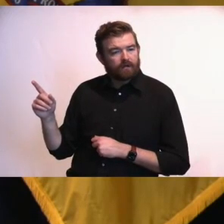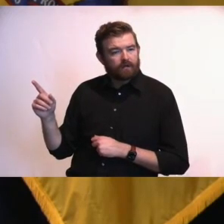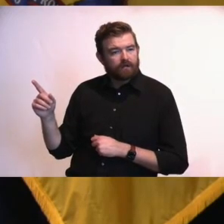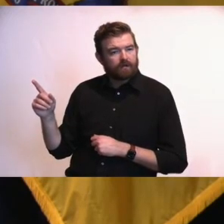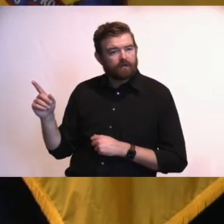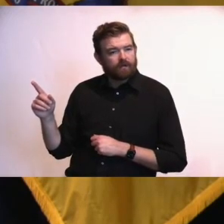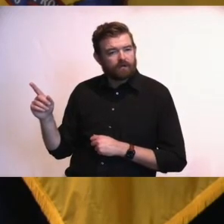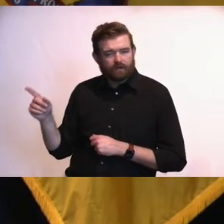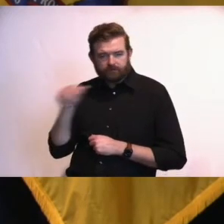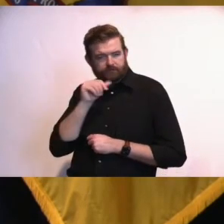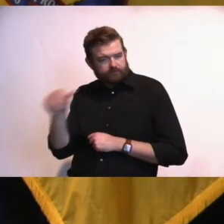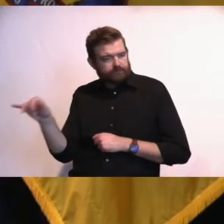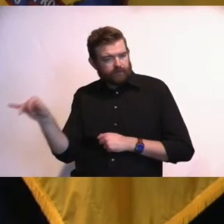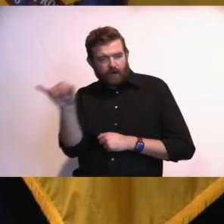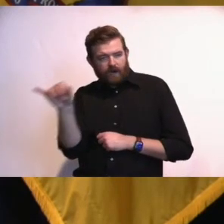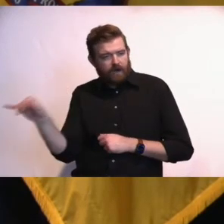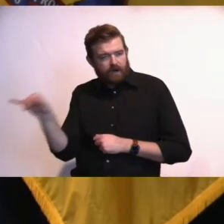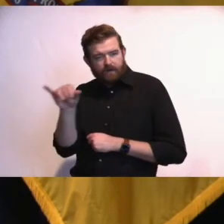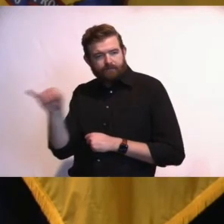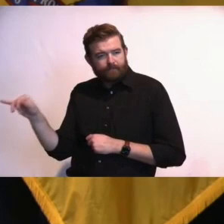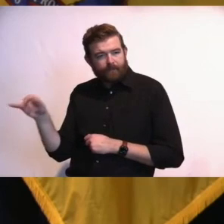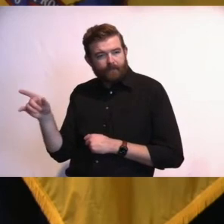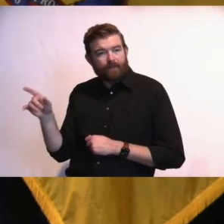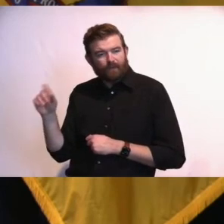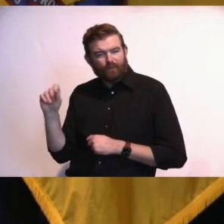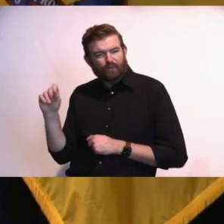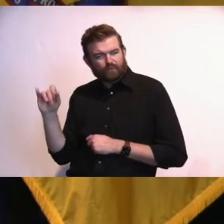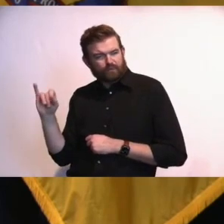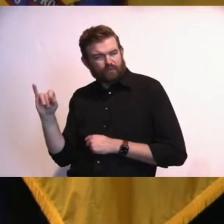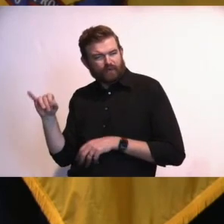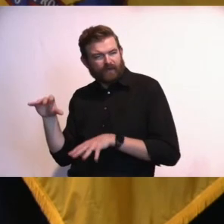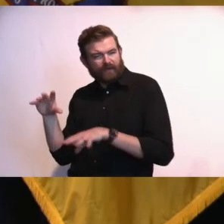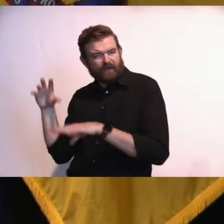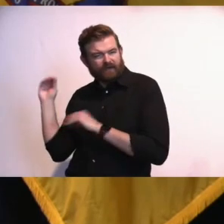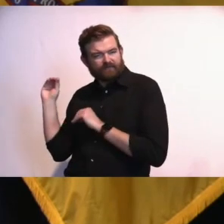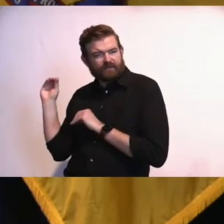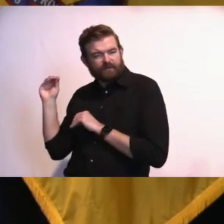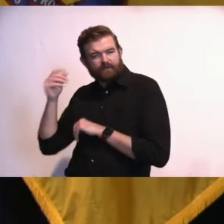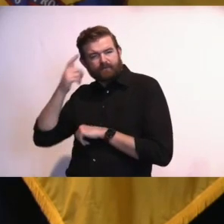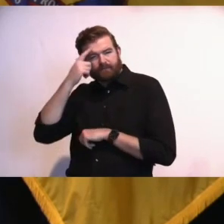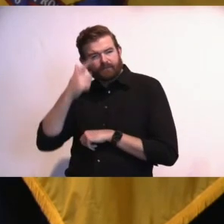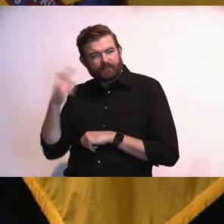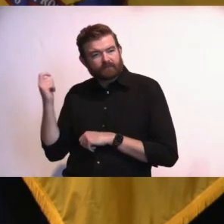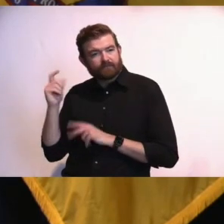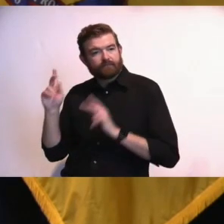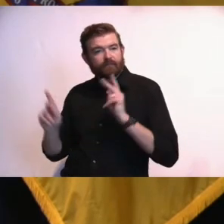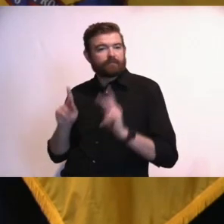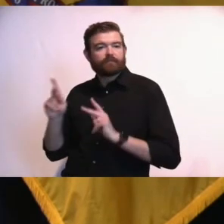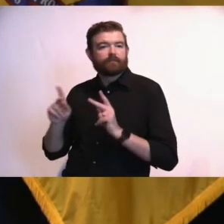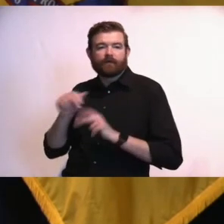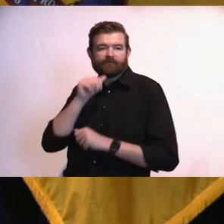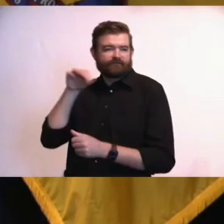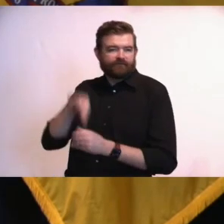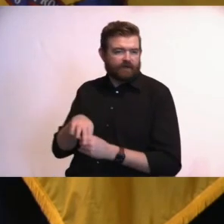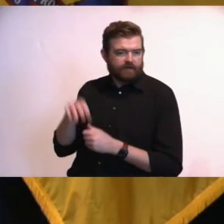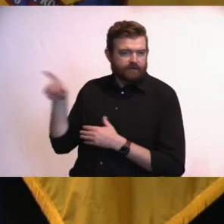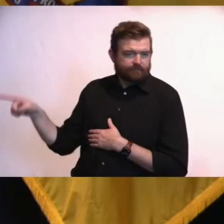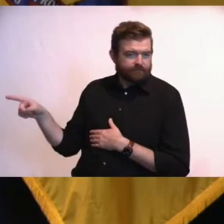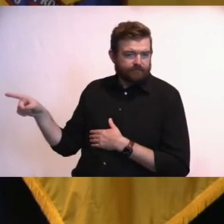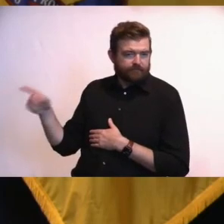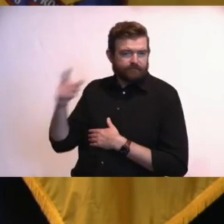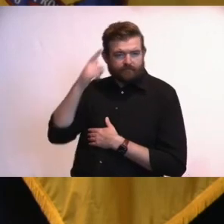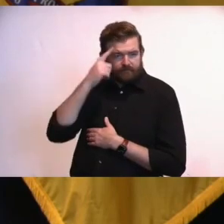because he was defeated by a man who thought Senate President Sweeney did not stand up enough to you in your executive power. Why are you taking a